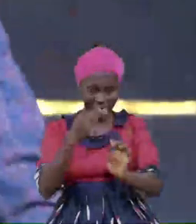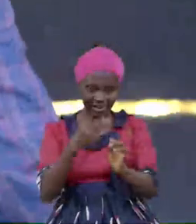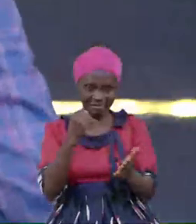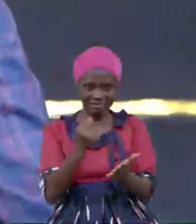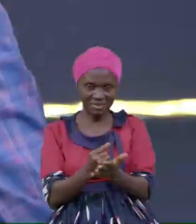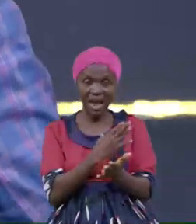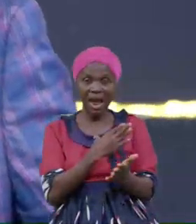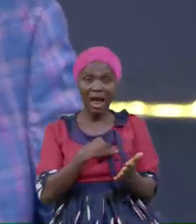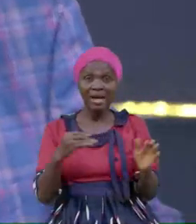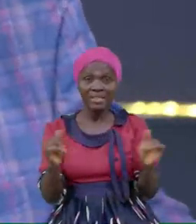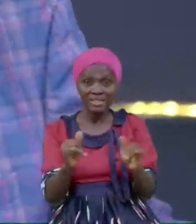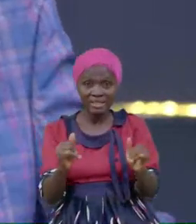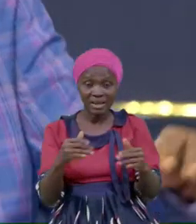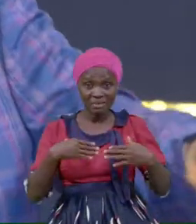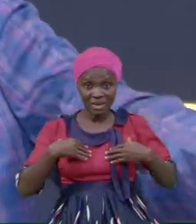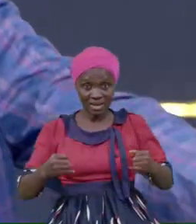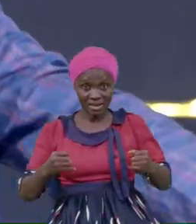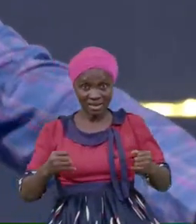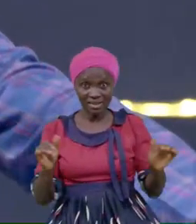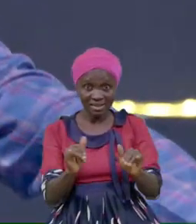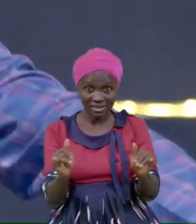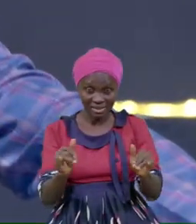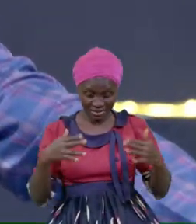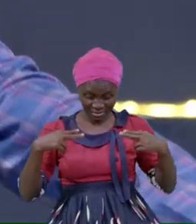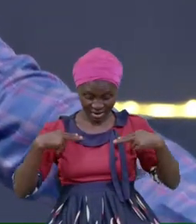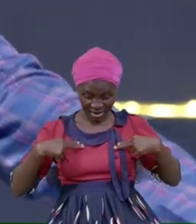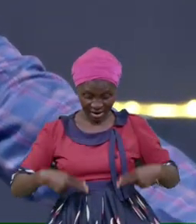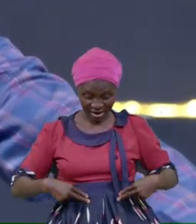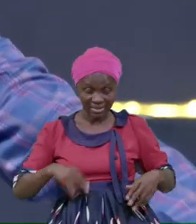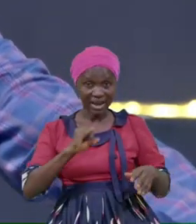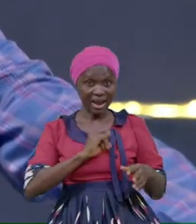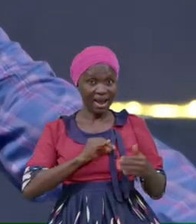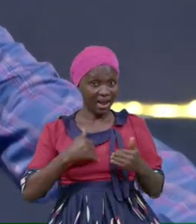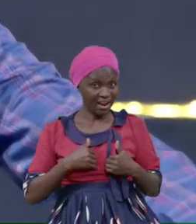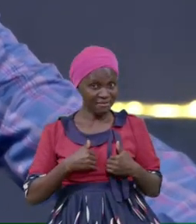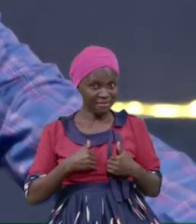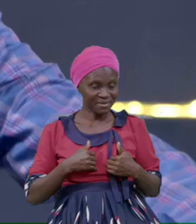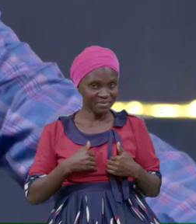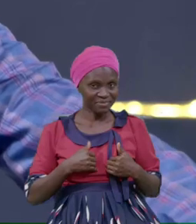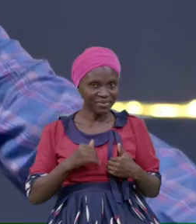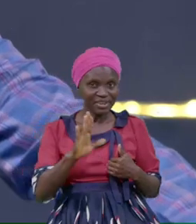healing, the same health I have, let me see your